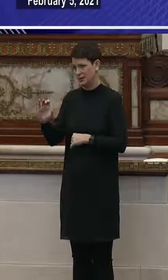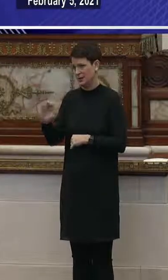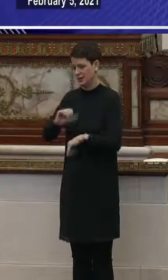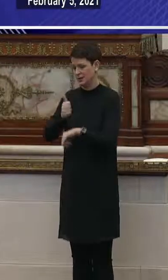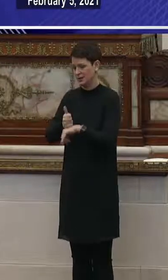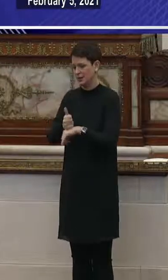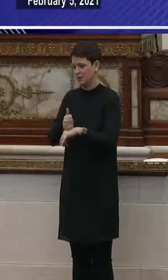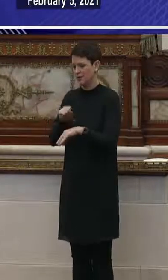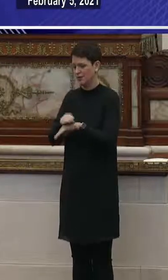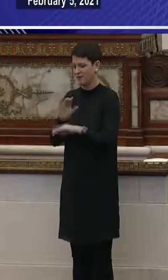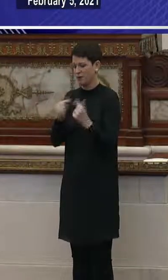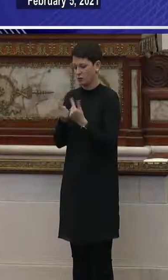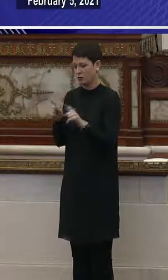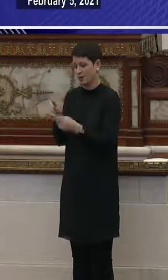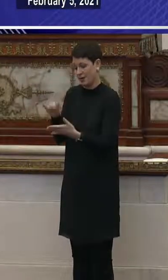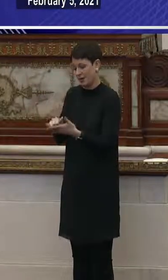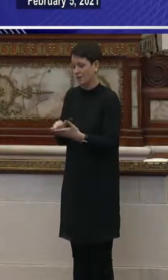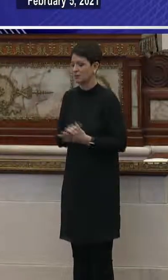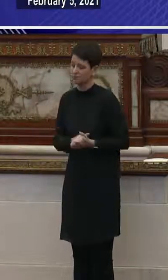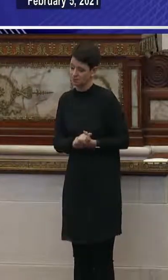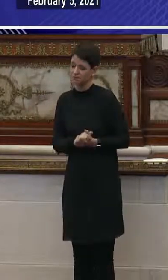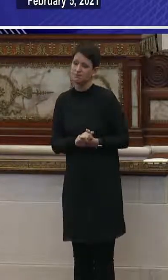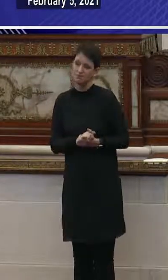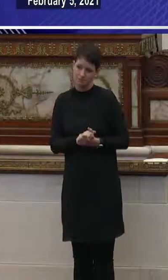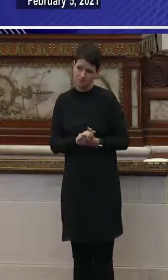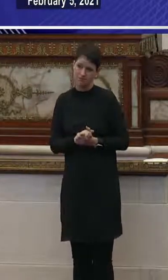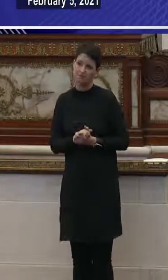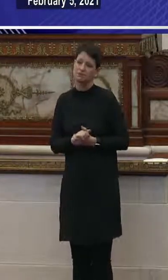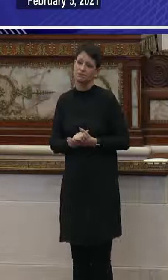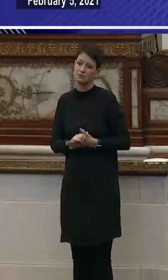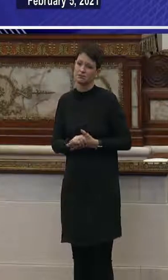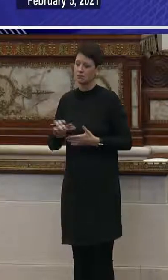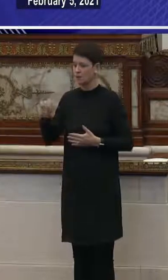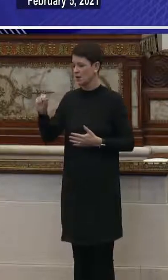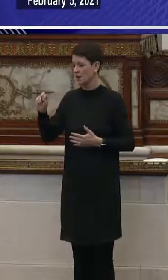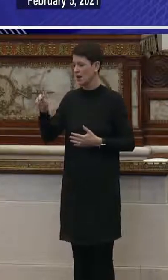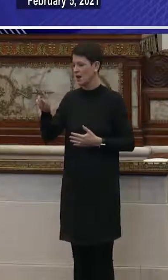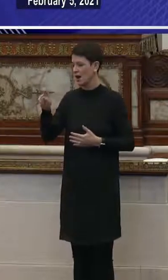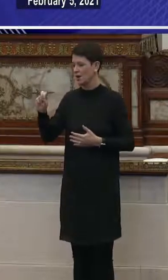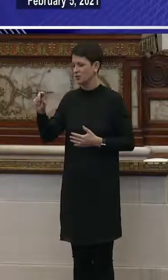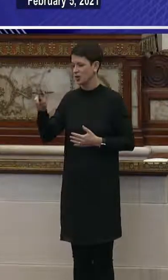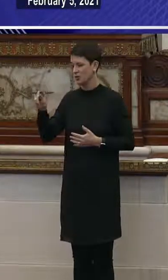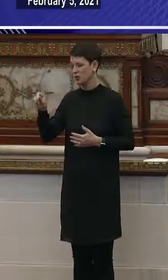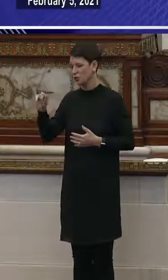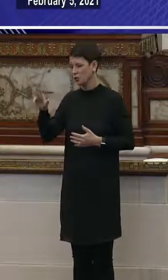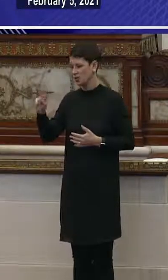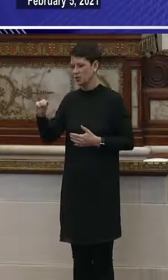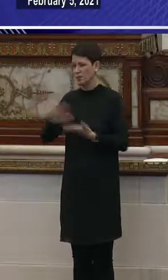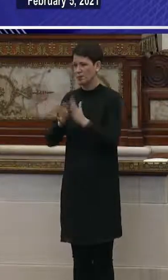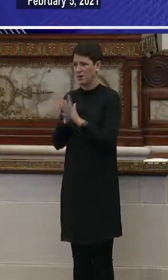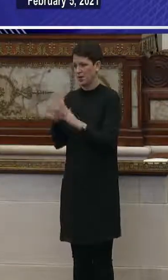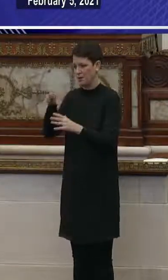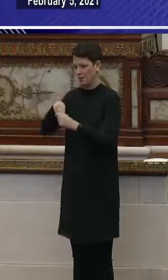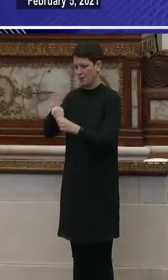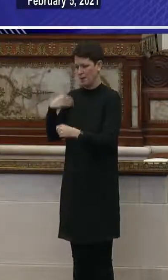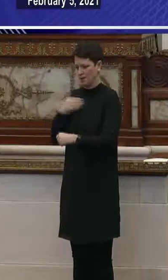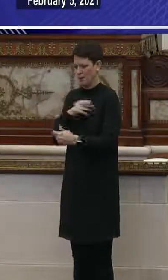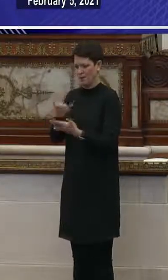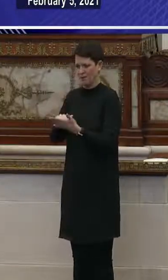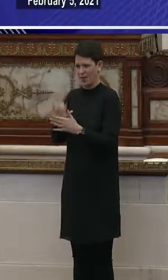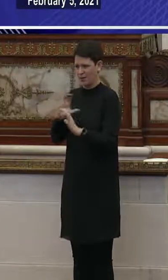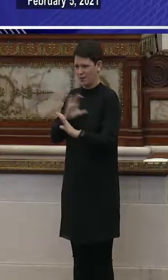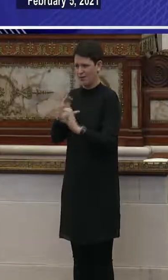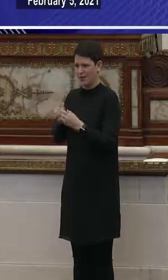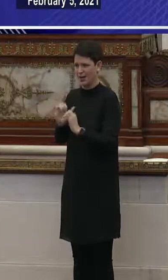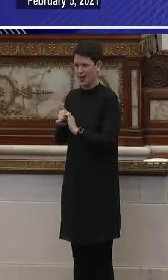creating an advisory group like this. So how did Andre Dorshin become a member of this advisory committee?